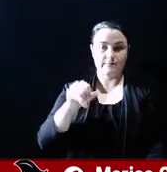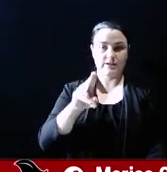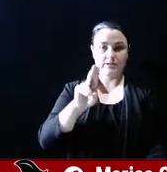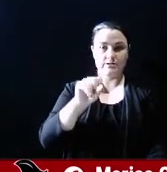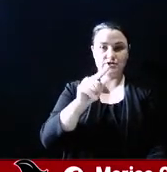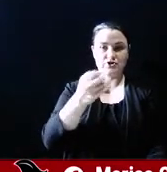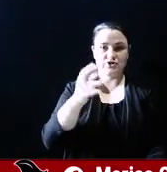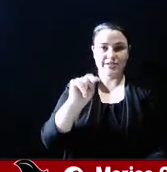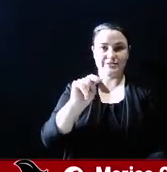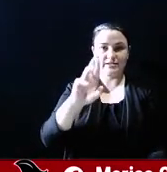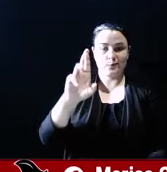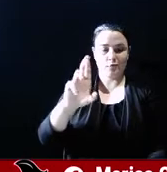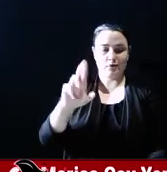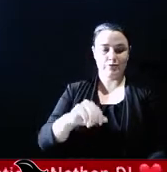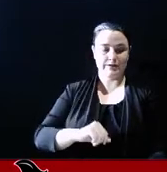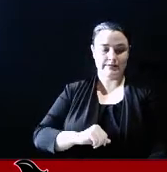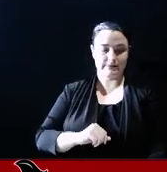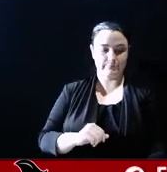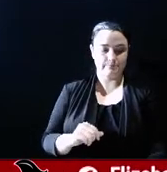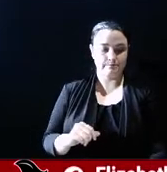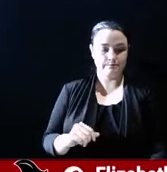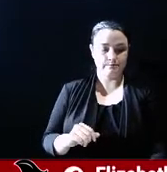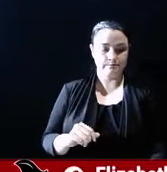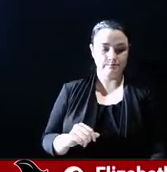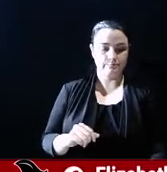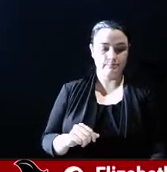Justin Eli Rodriguez.